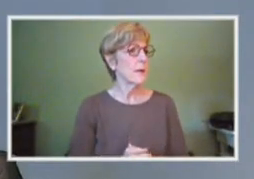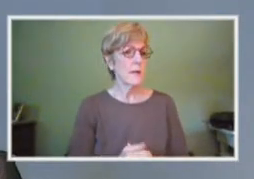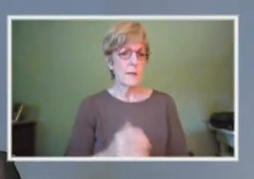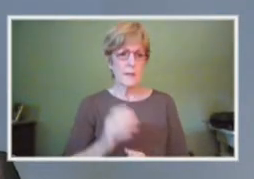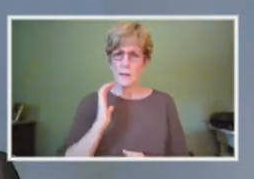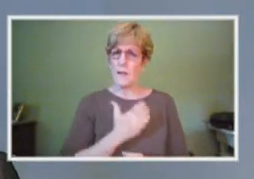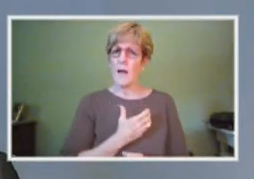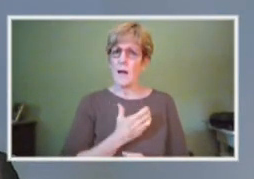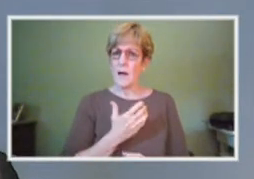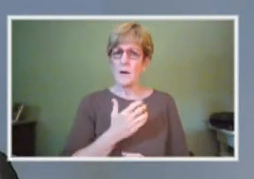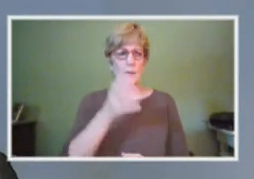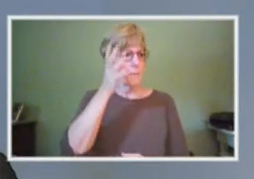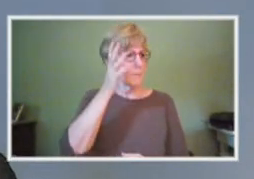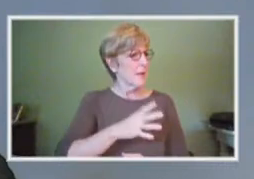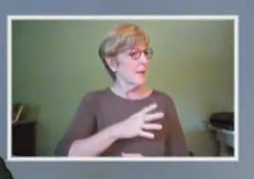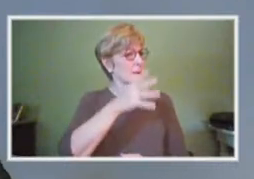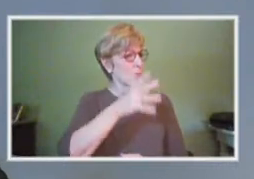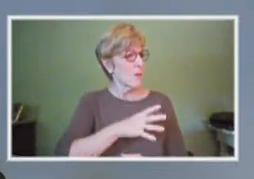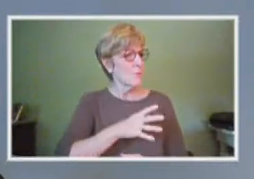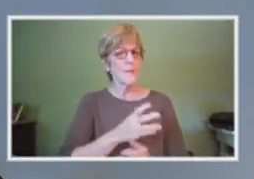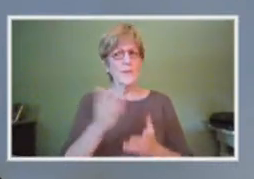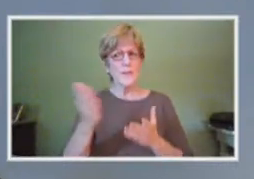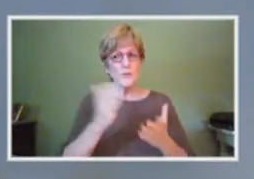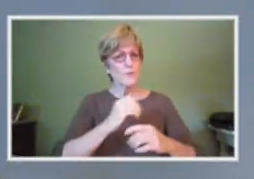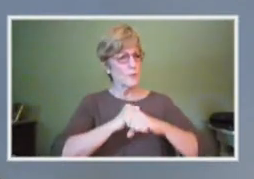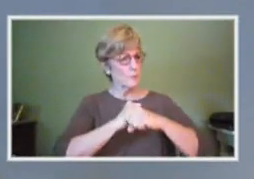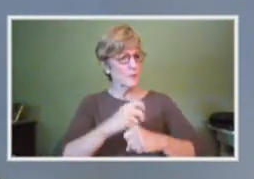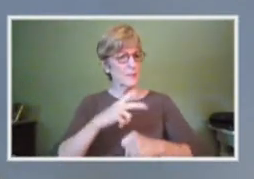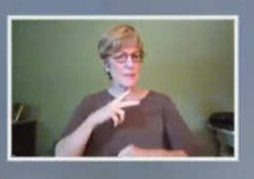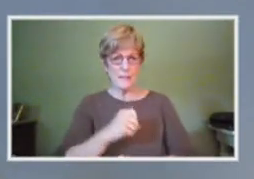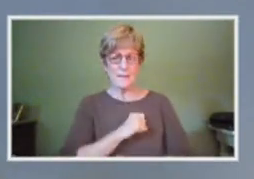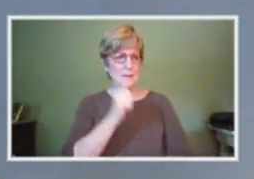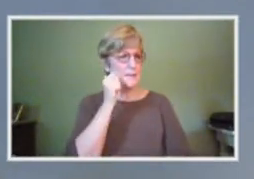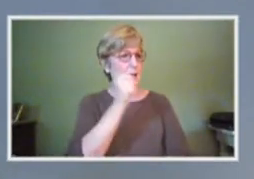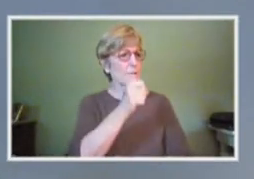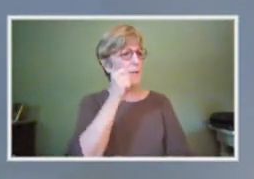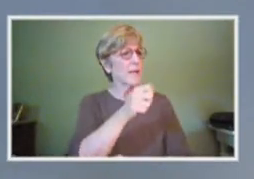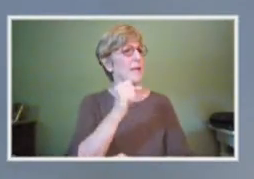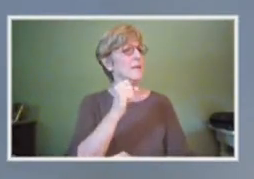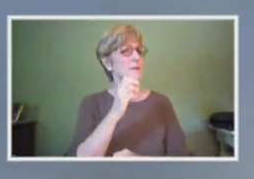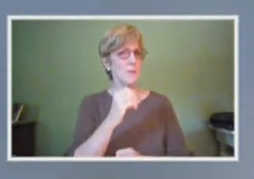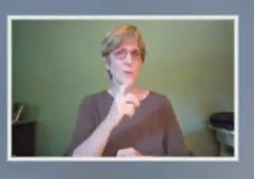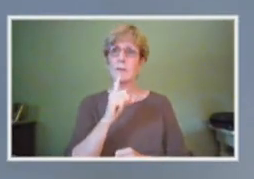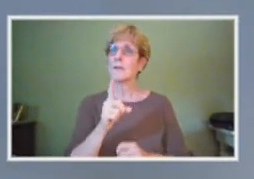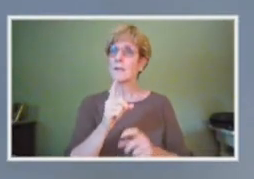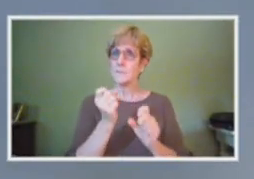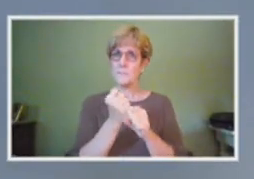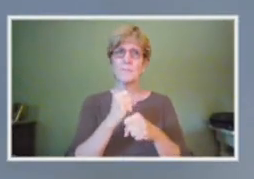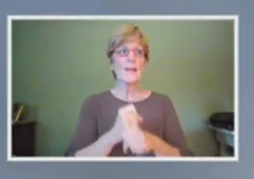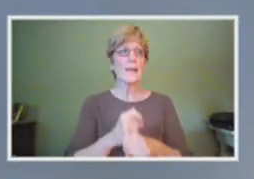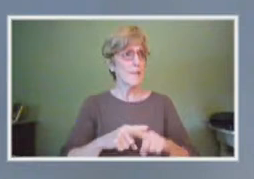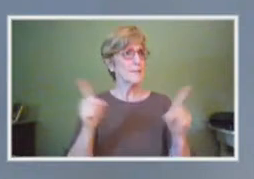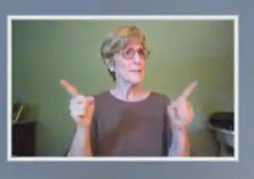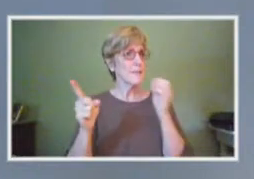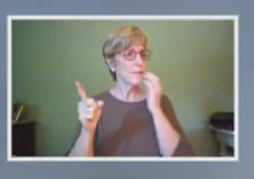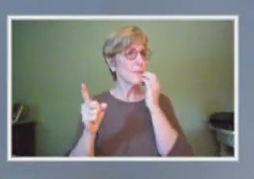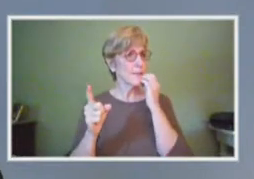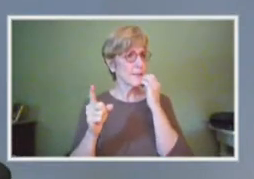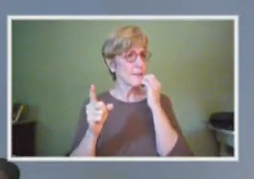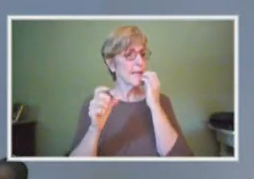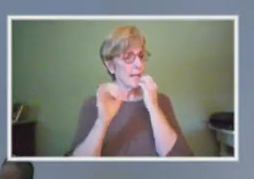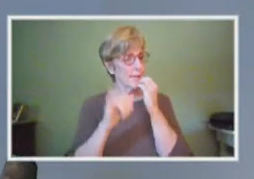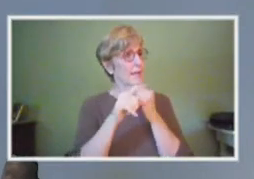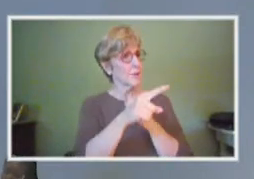our men and women who serve and protect us every day. So it makes a difference to that you have